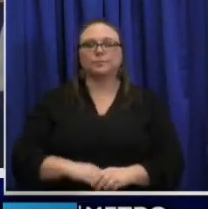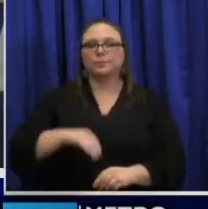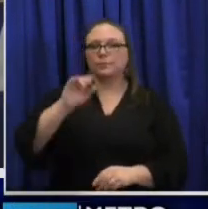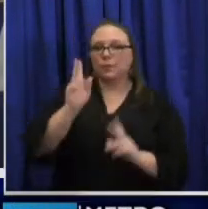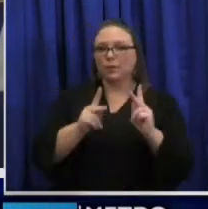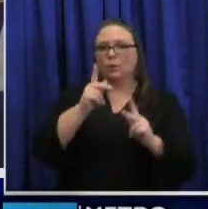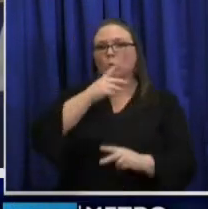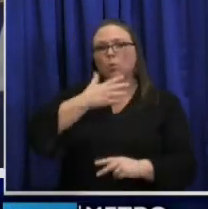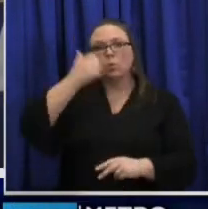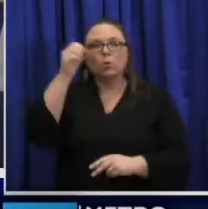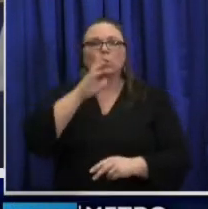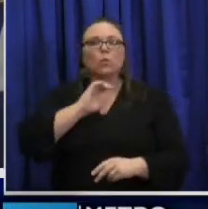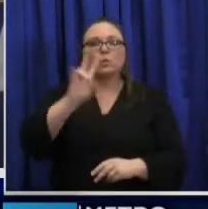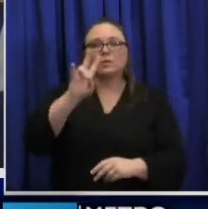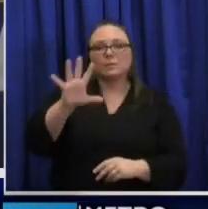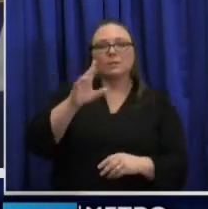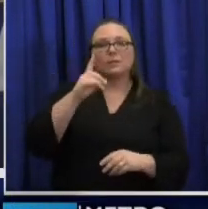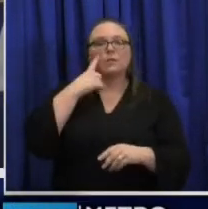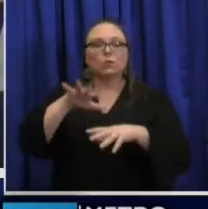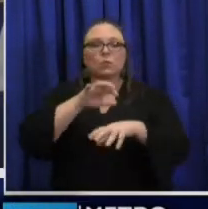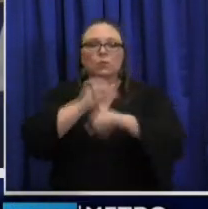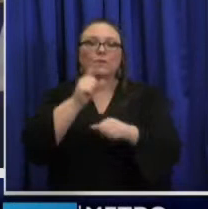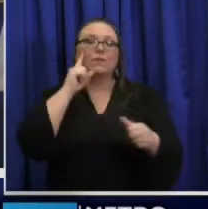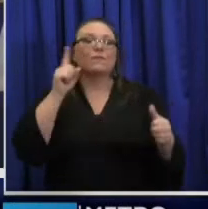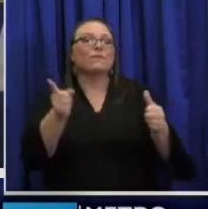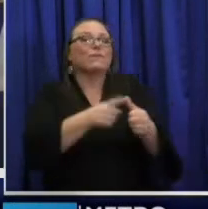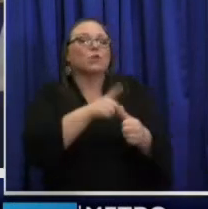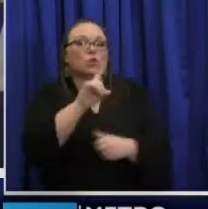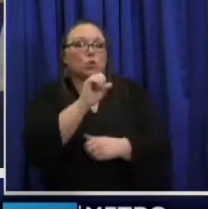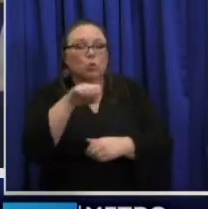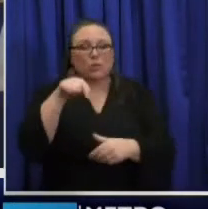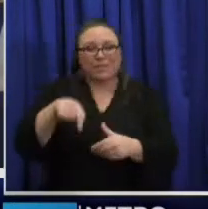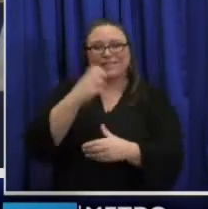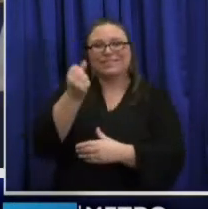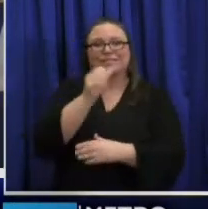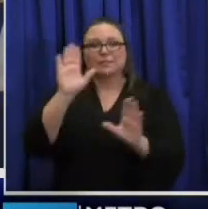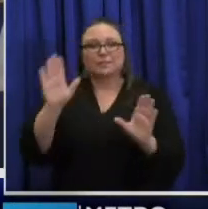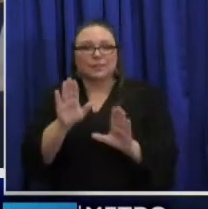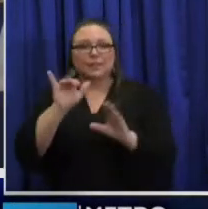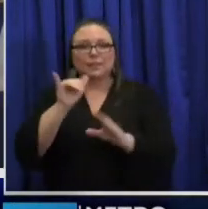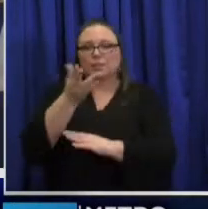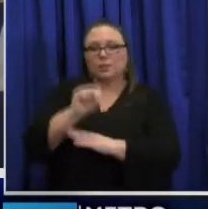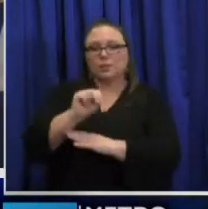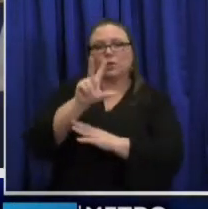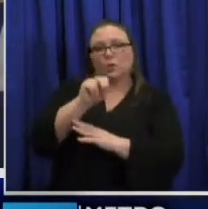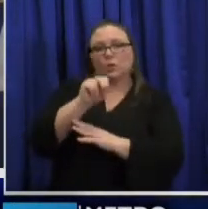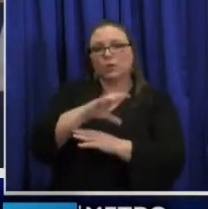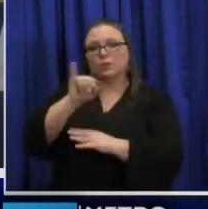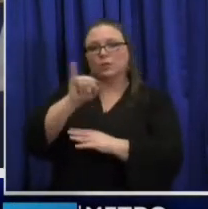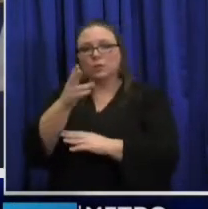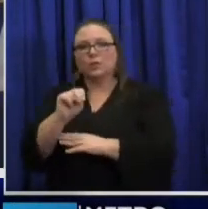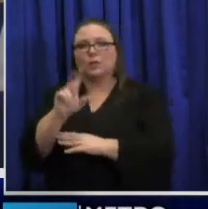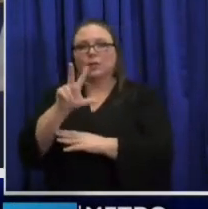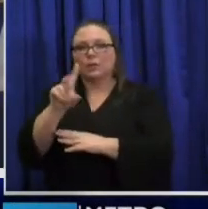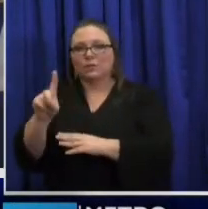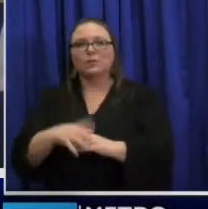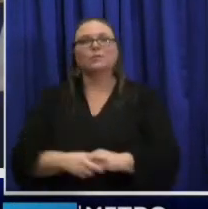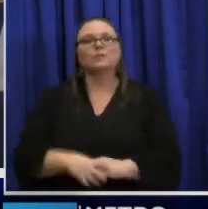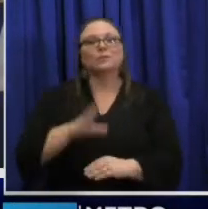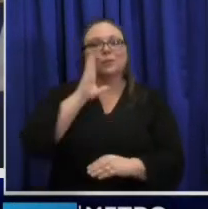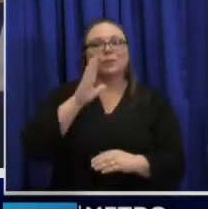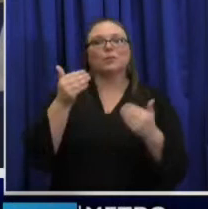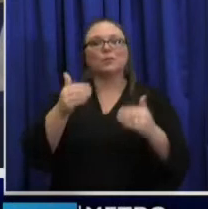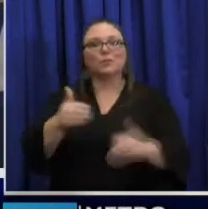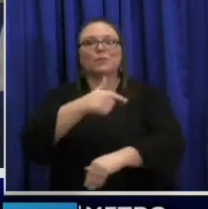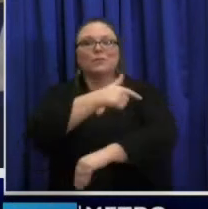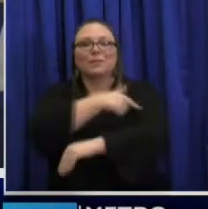and older with an appointment for their first dose of vaccine this Saturday and Sunday, which is January 30th and 31st, will be